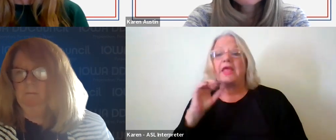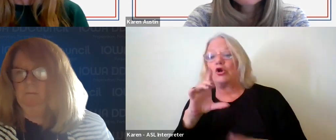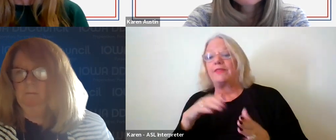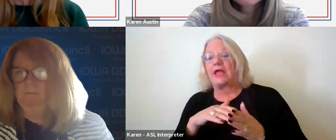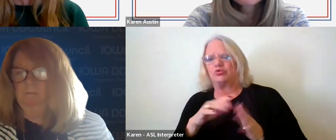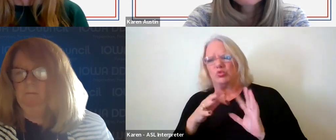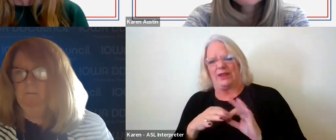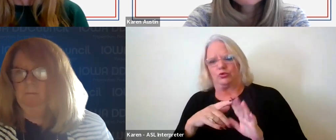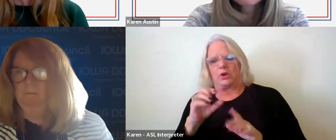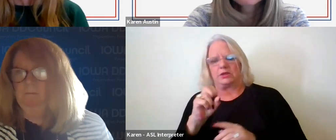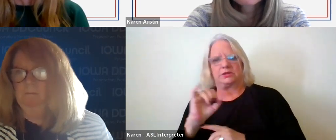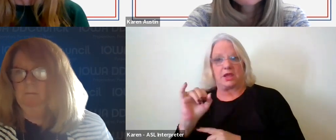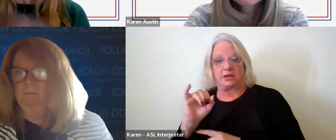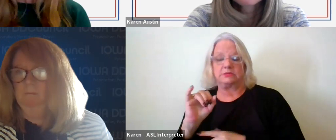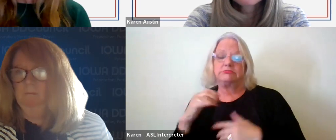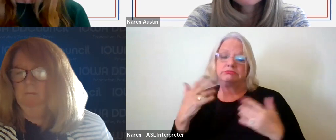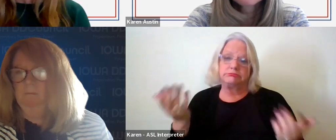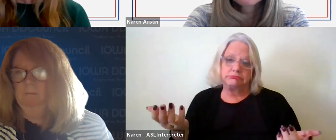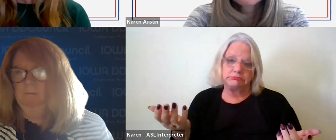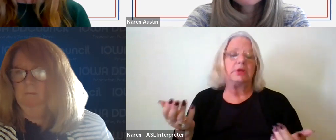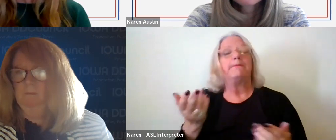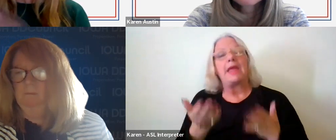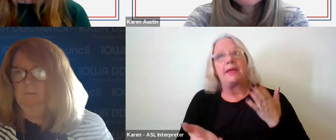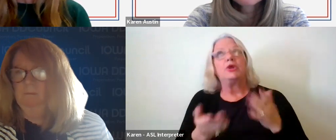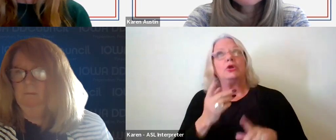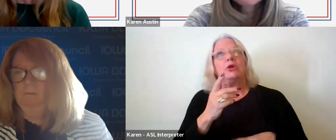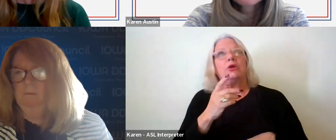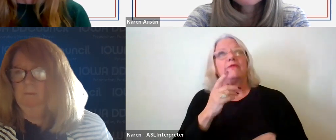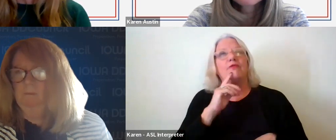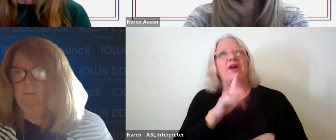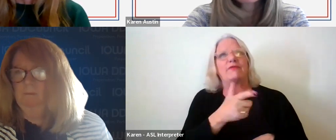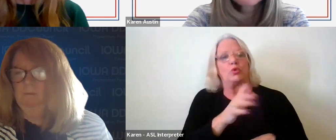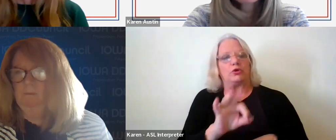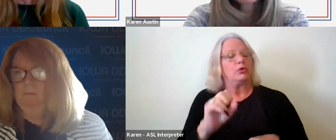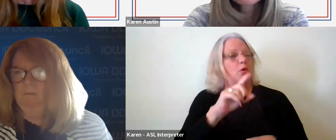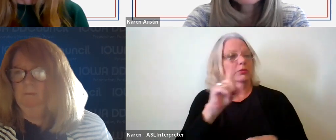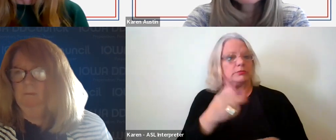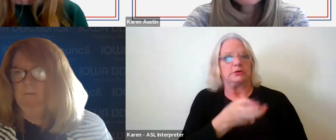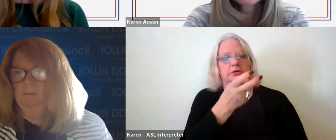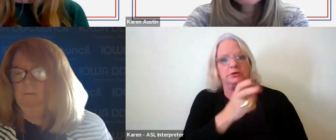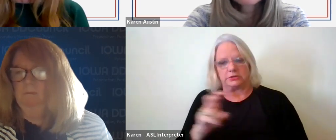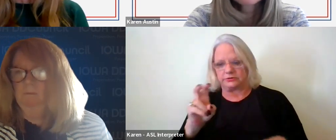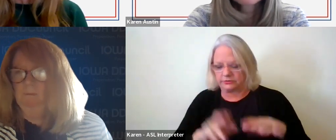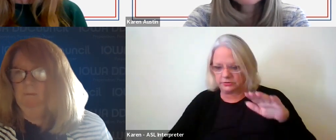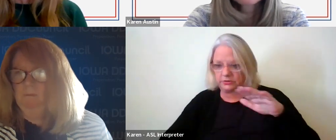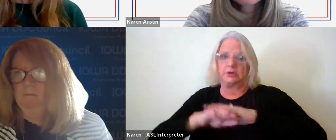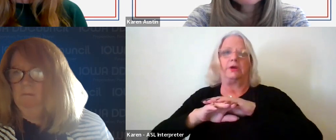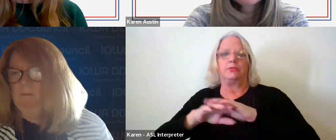so maybe it's leading to the 529. You can only transfer up to the annual contribution limit into the ABLE account